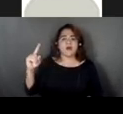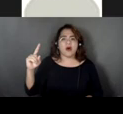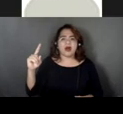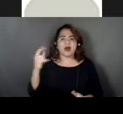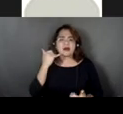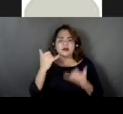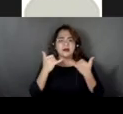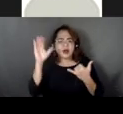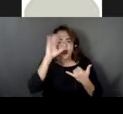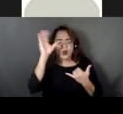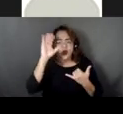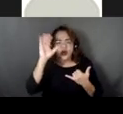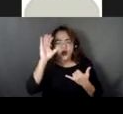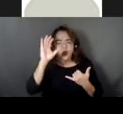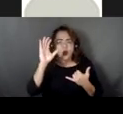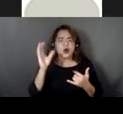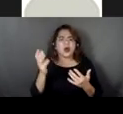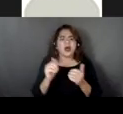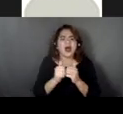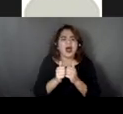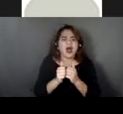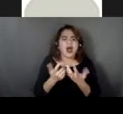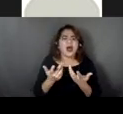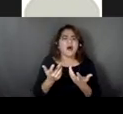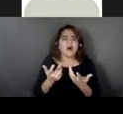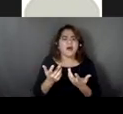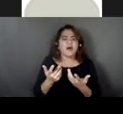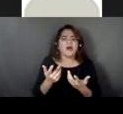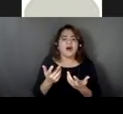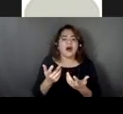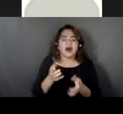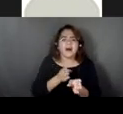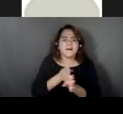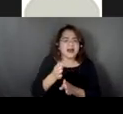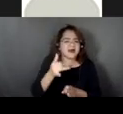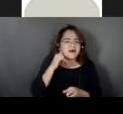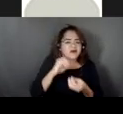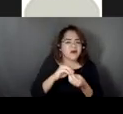provider, they know how to access this information as well.